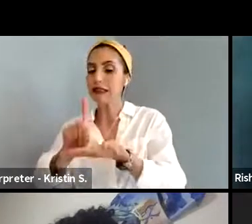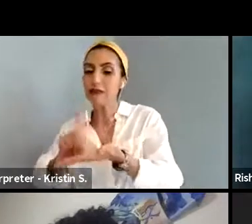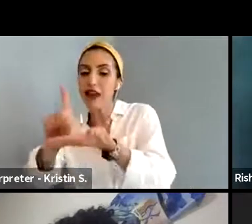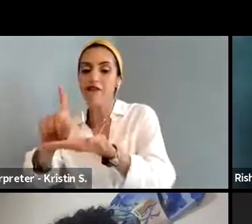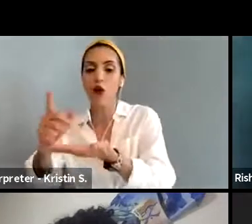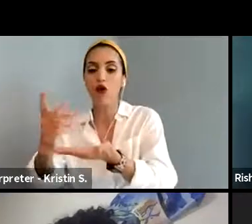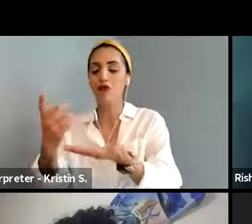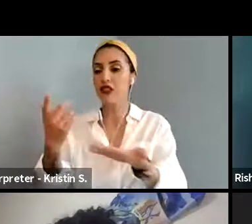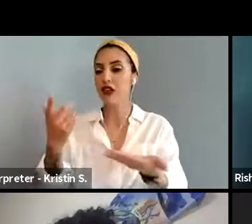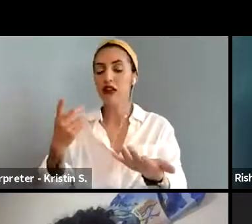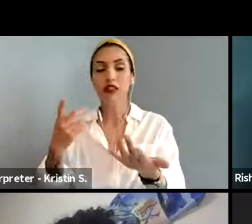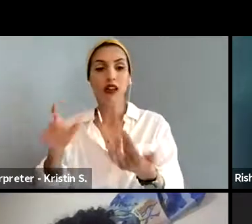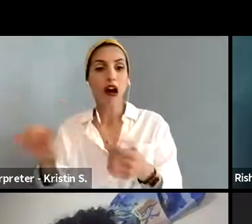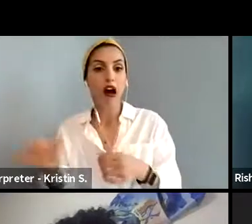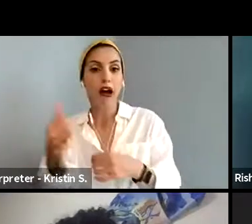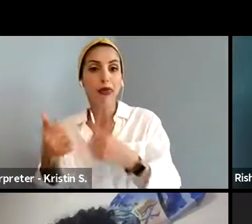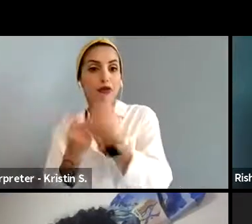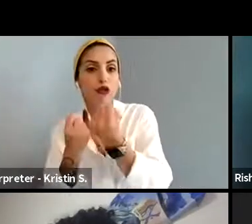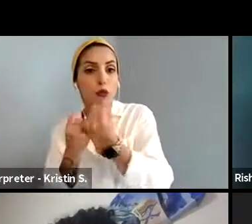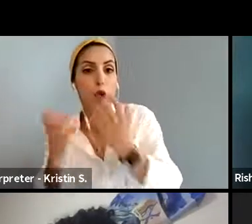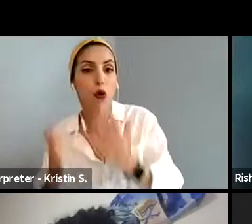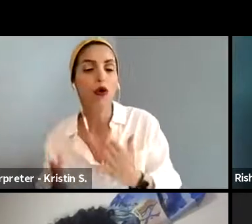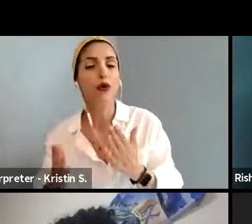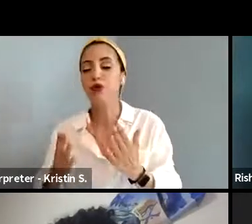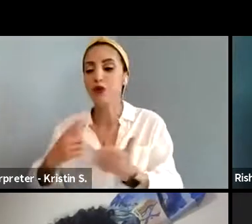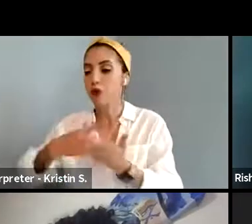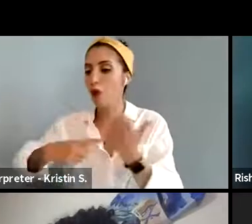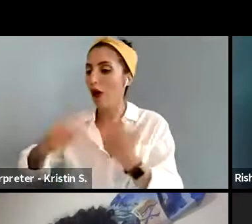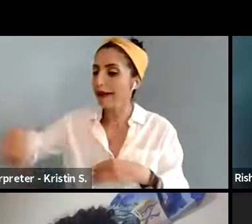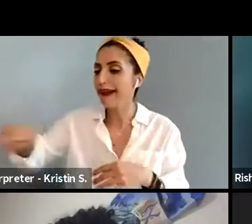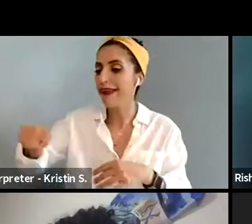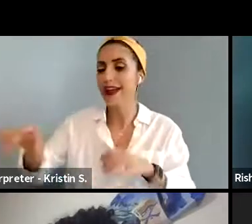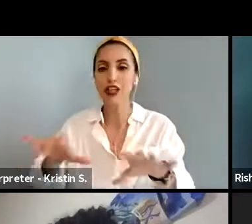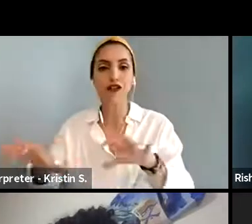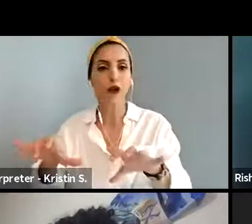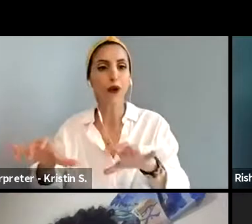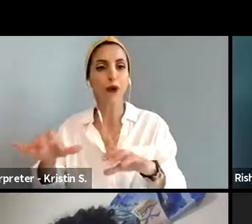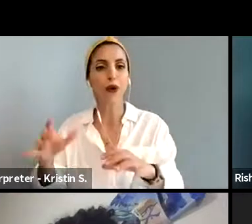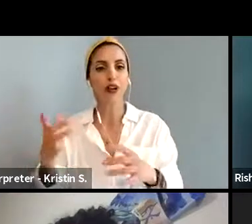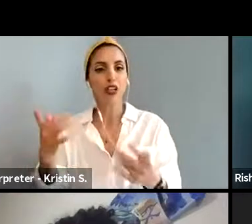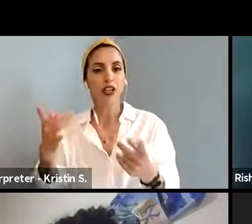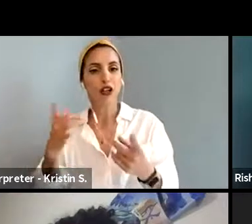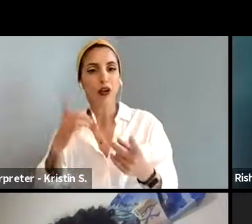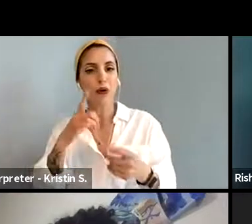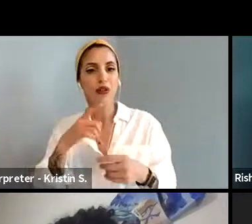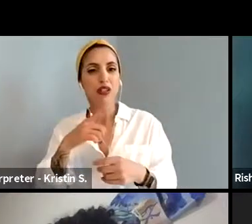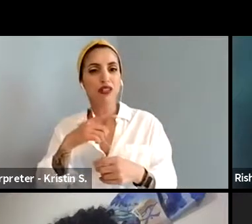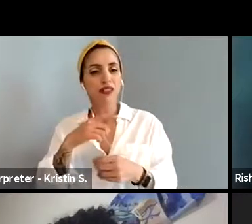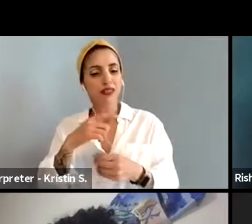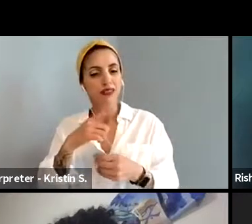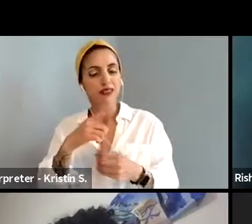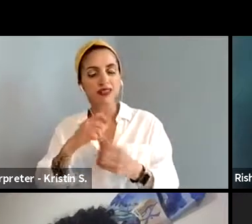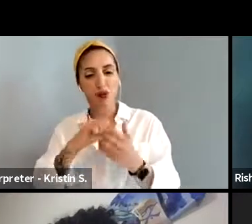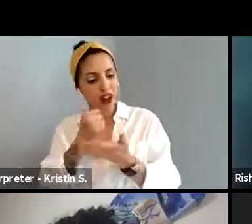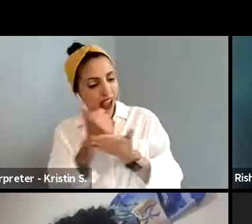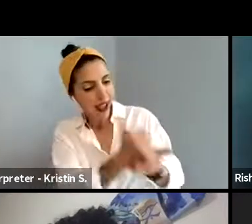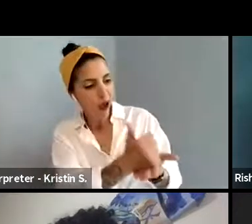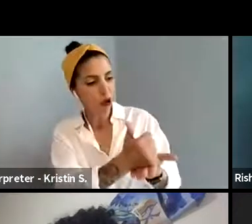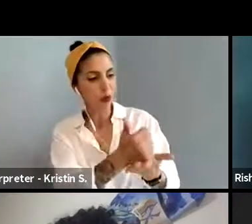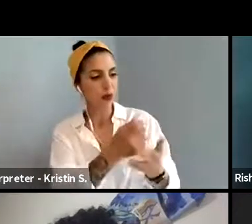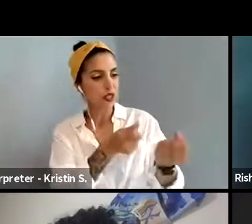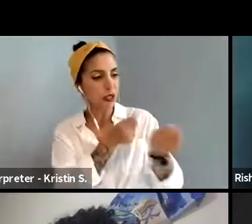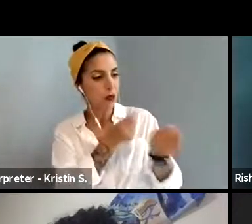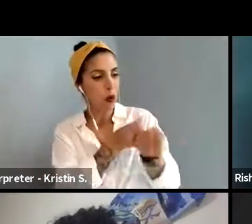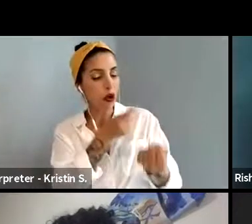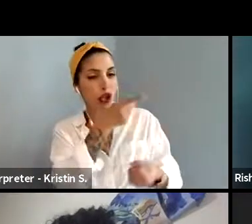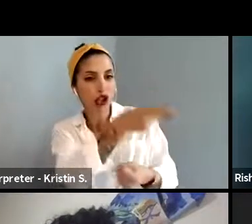else can recipients of the visionary do to help support you as you